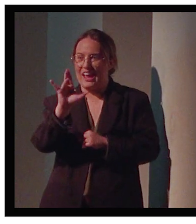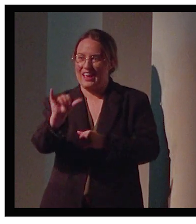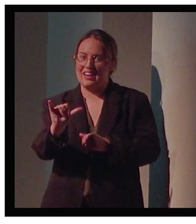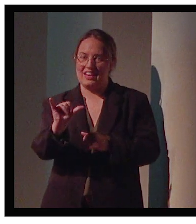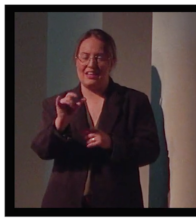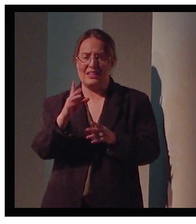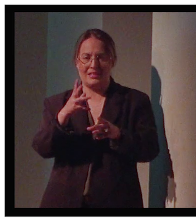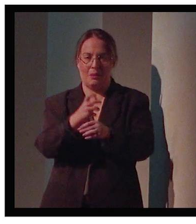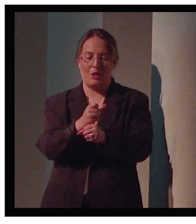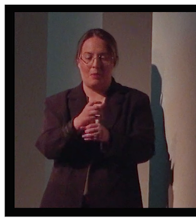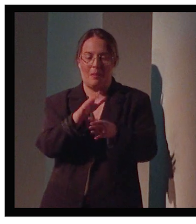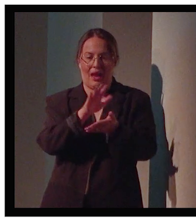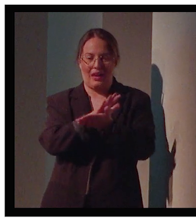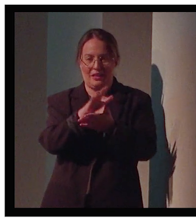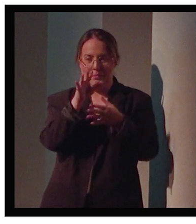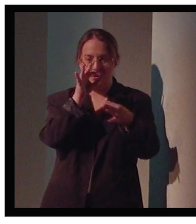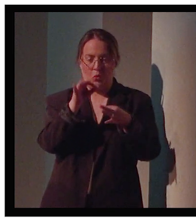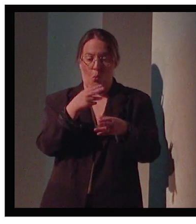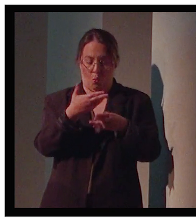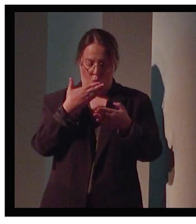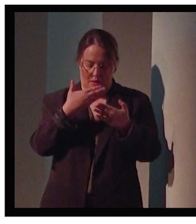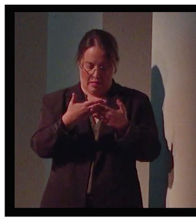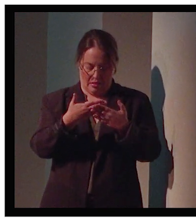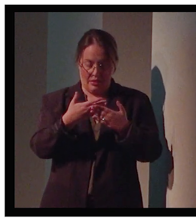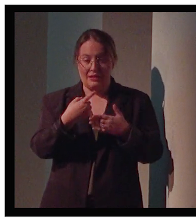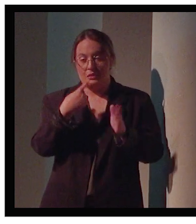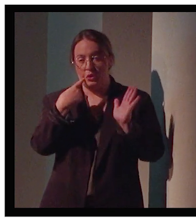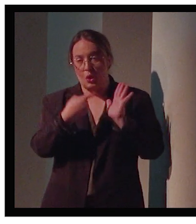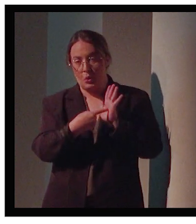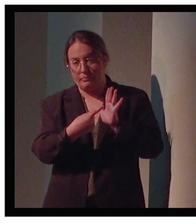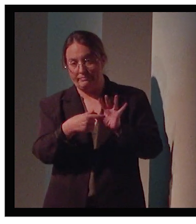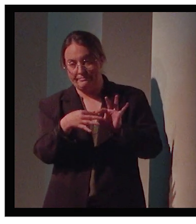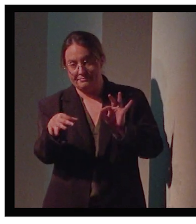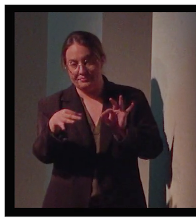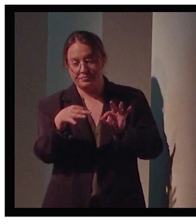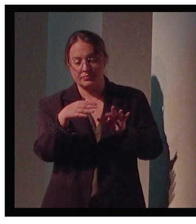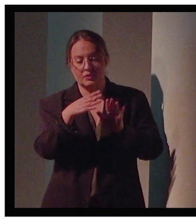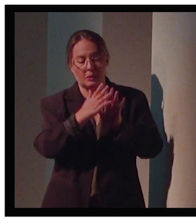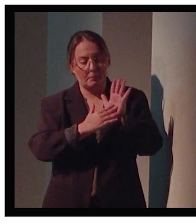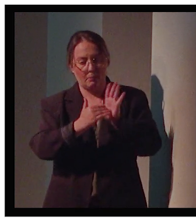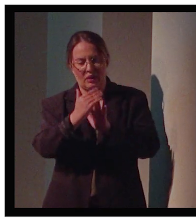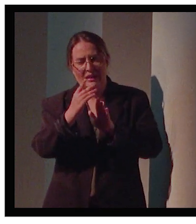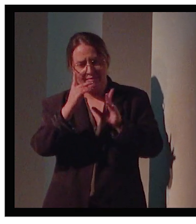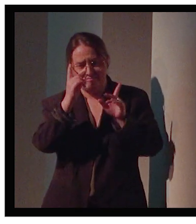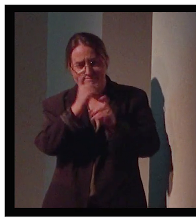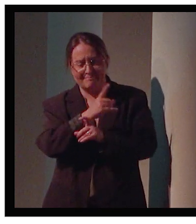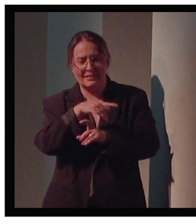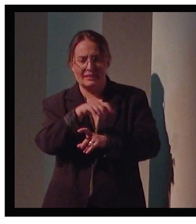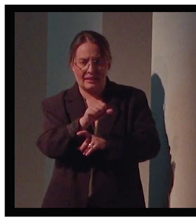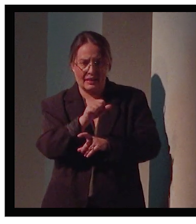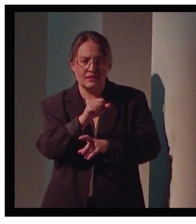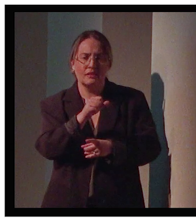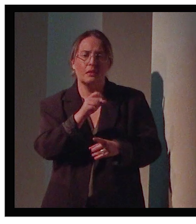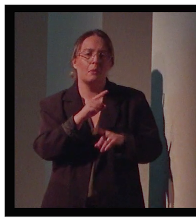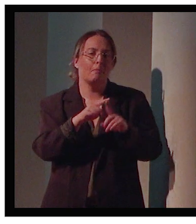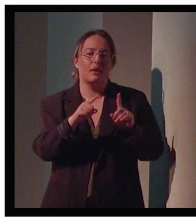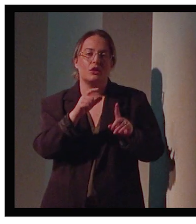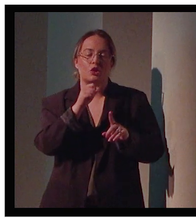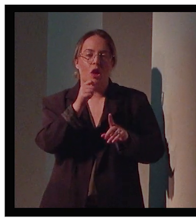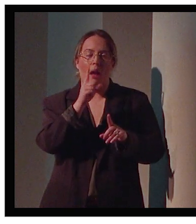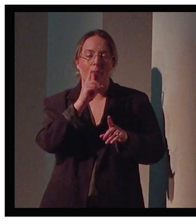prescription quite well, noting that, quote, the brushstroke, as accomplished as it may be, should not be